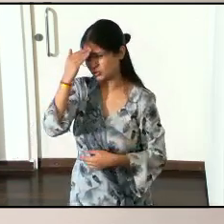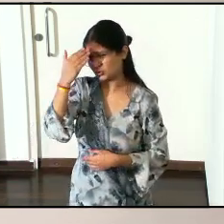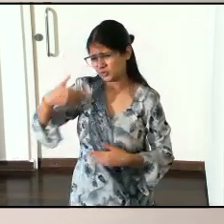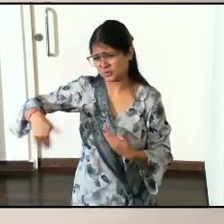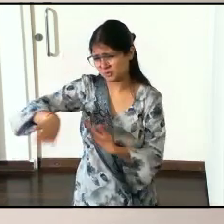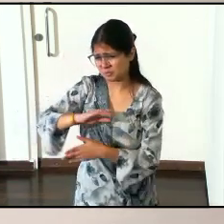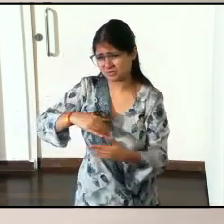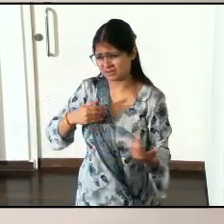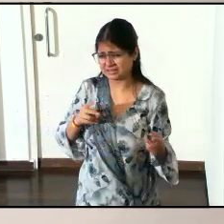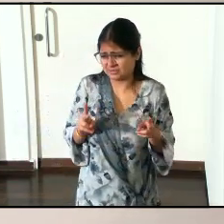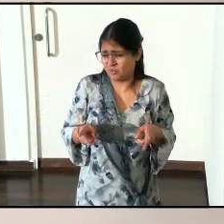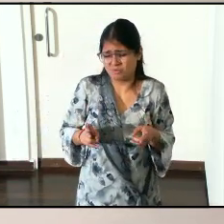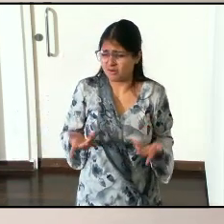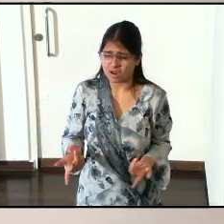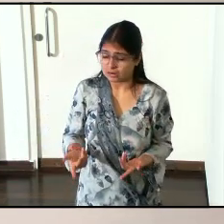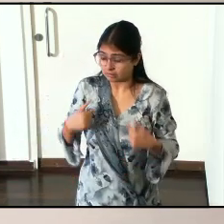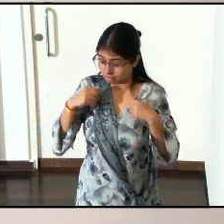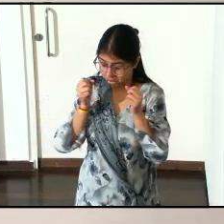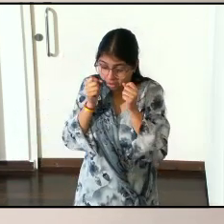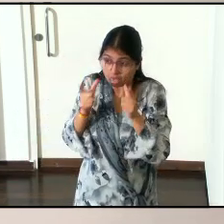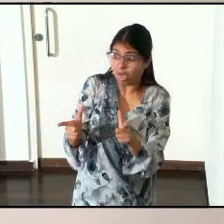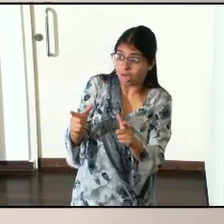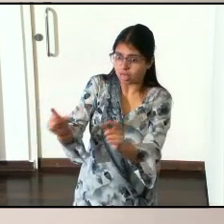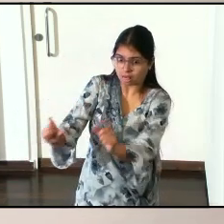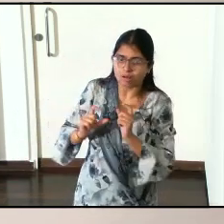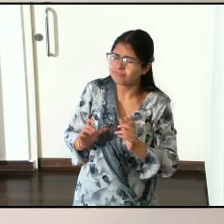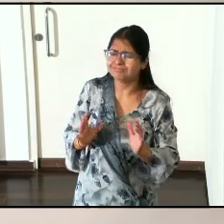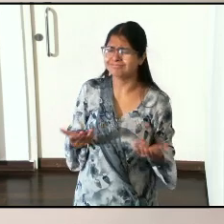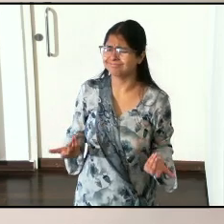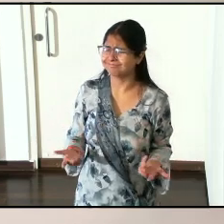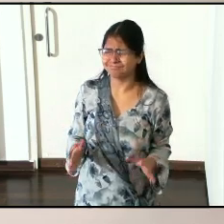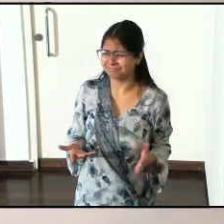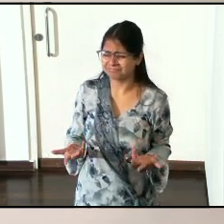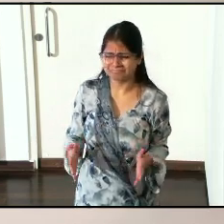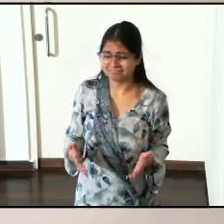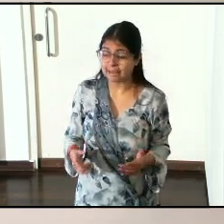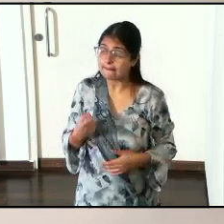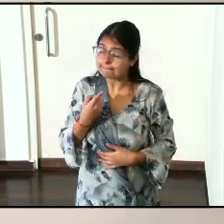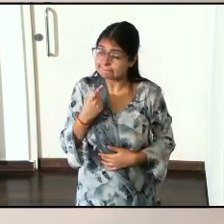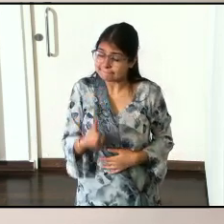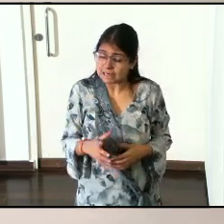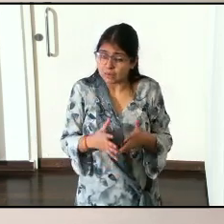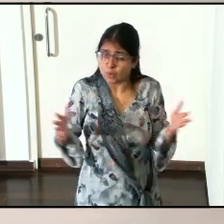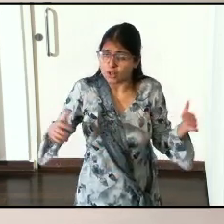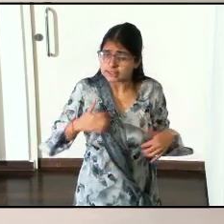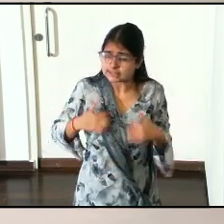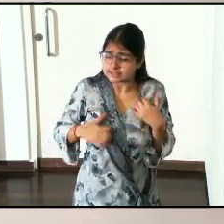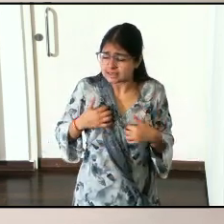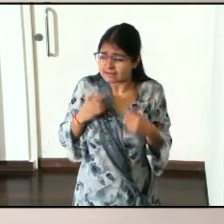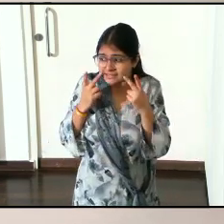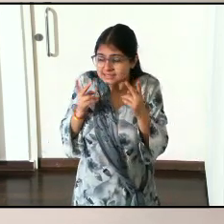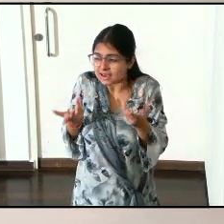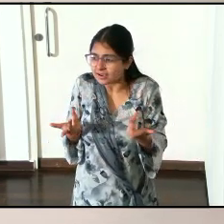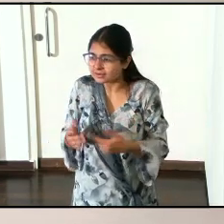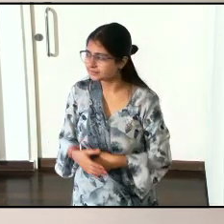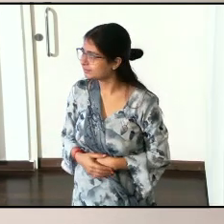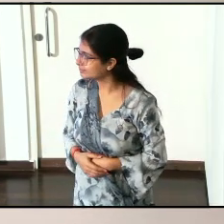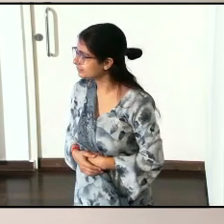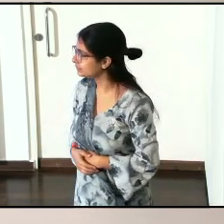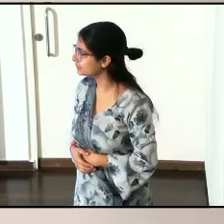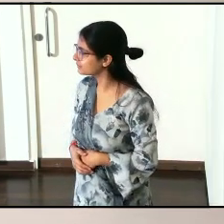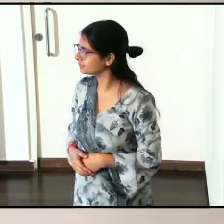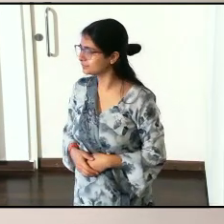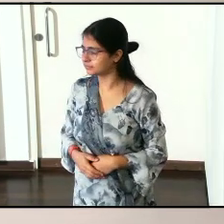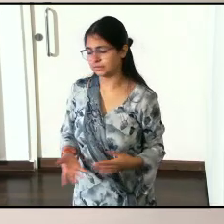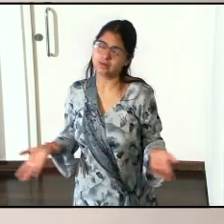of that is very surprising. But what is interesting, I find, is that,